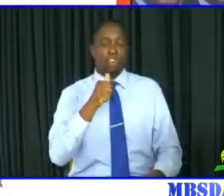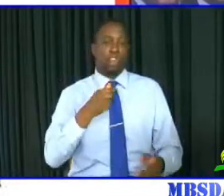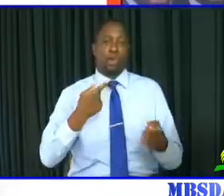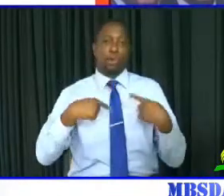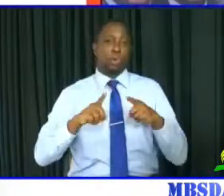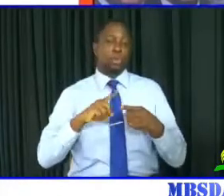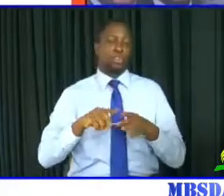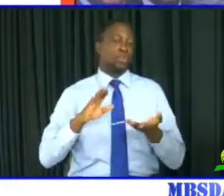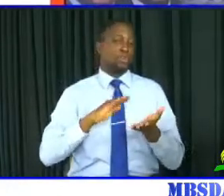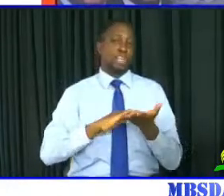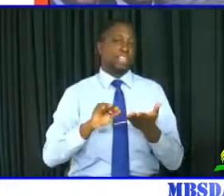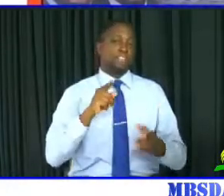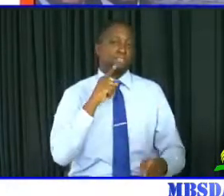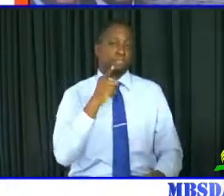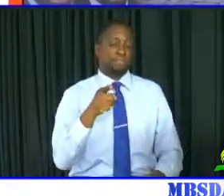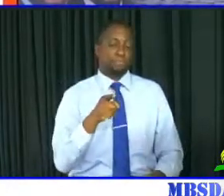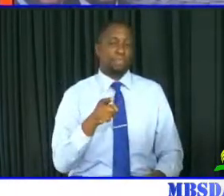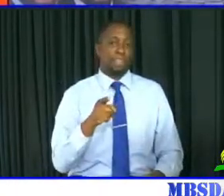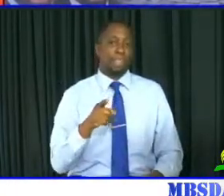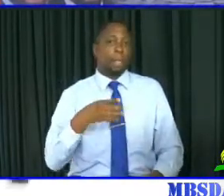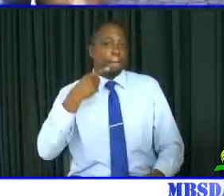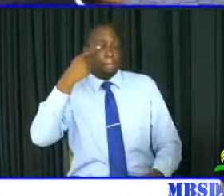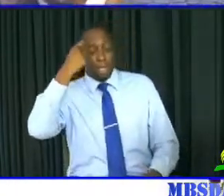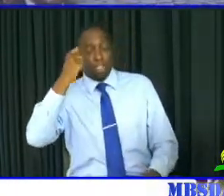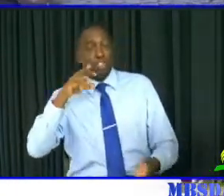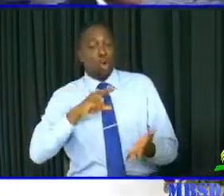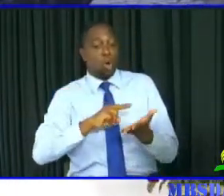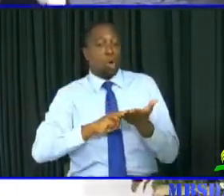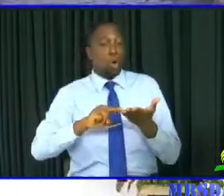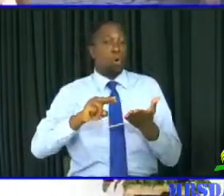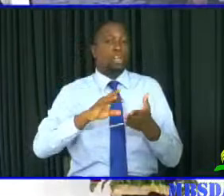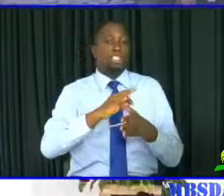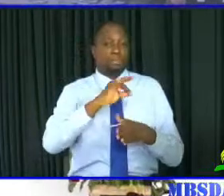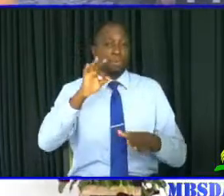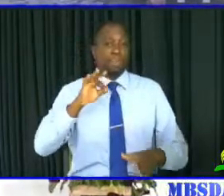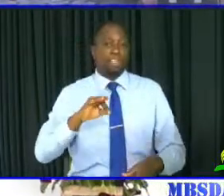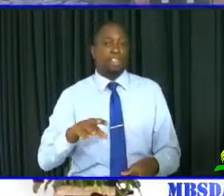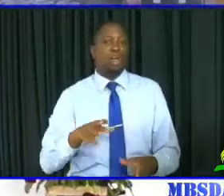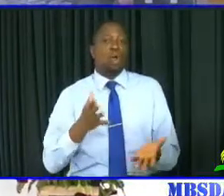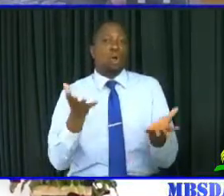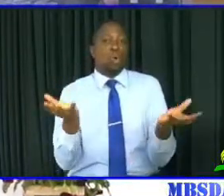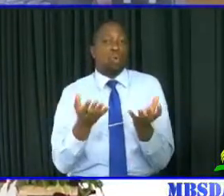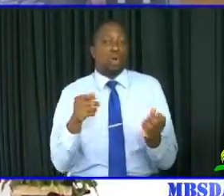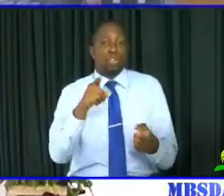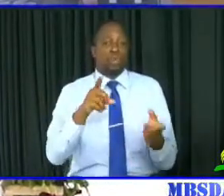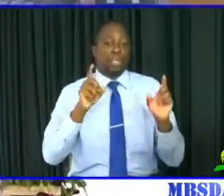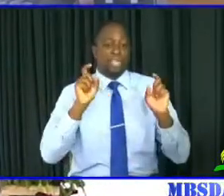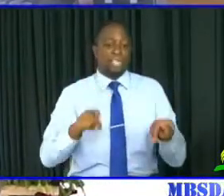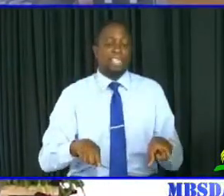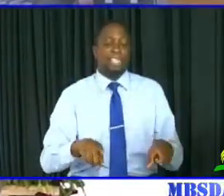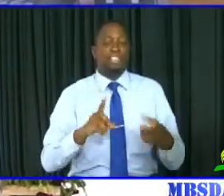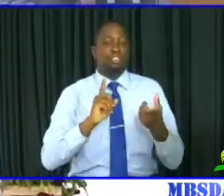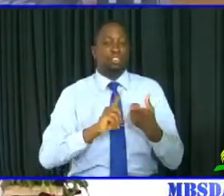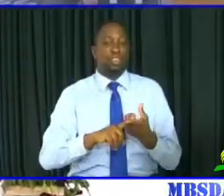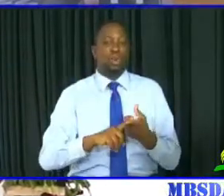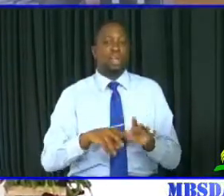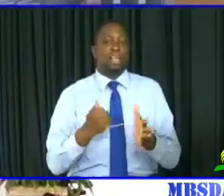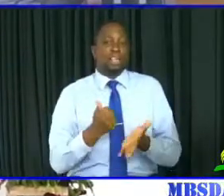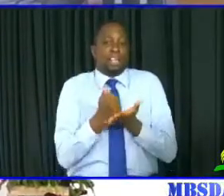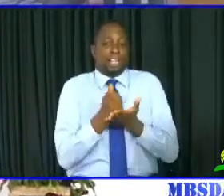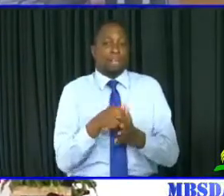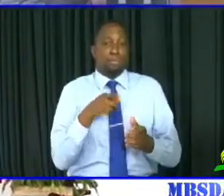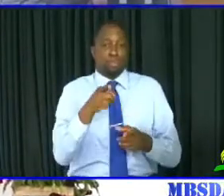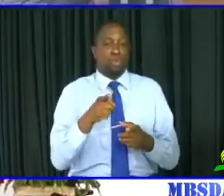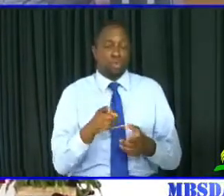is our last help into the kingdom. People disobeyed, dishonored God the Father way back in the Garden